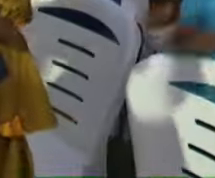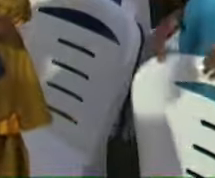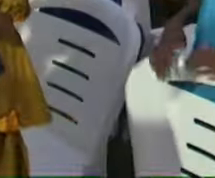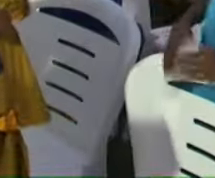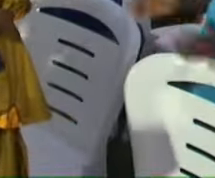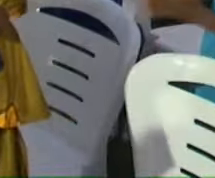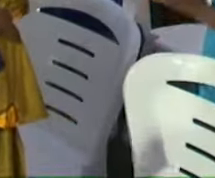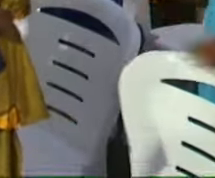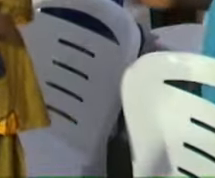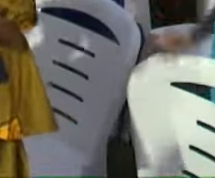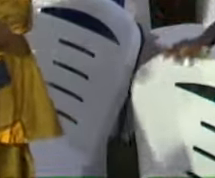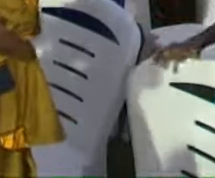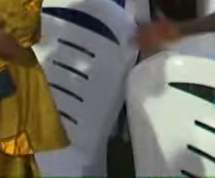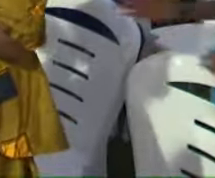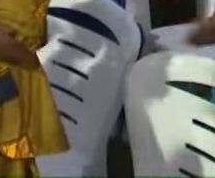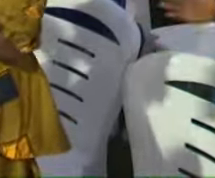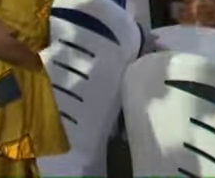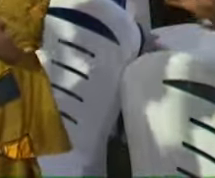Jes put